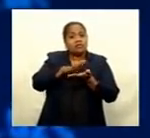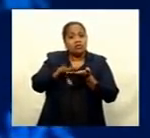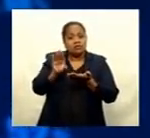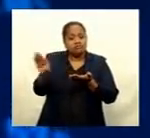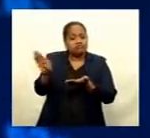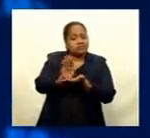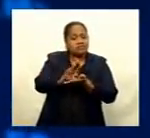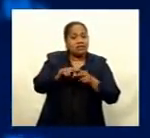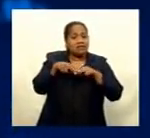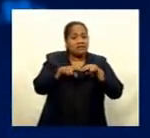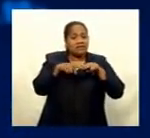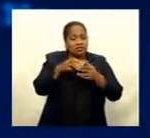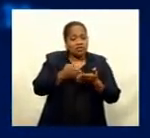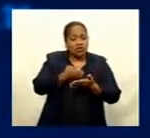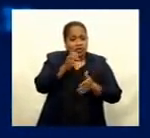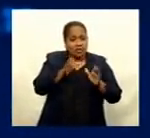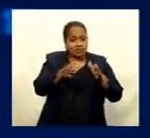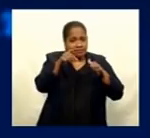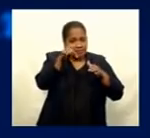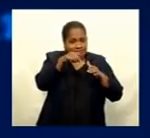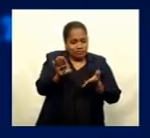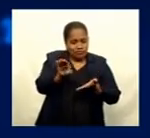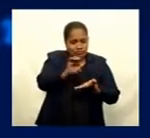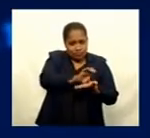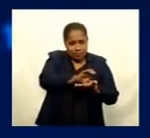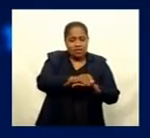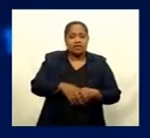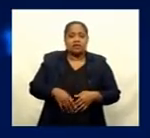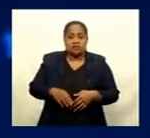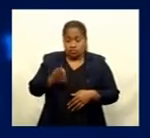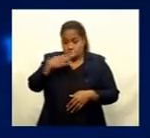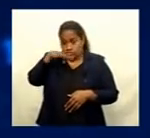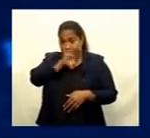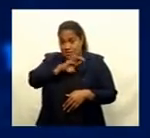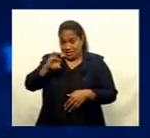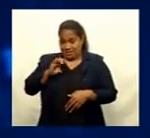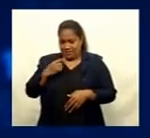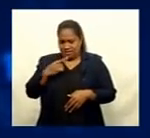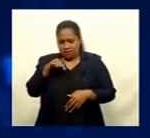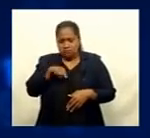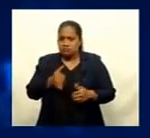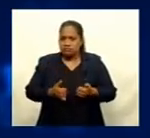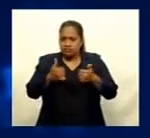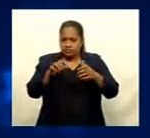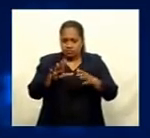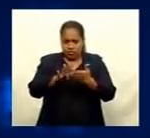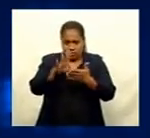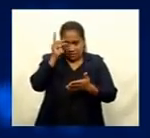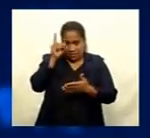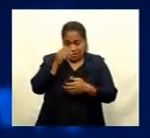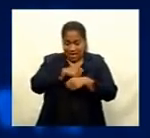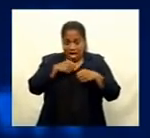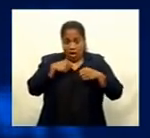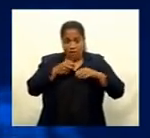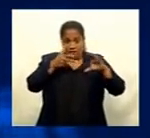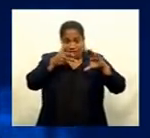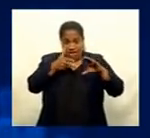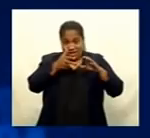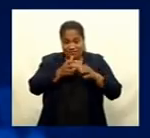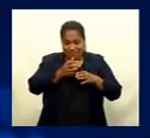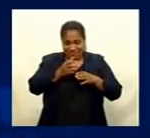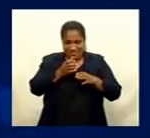economy. Chief Executive Ramiro Tenorio says this is a good indication that our film industry is striving to